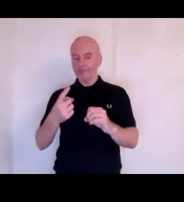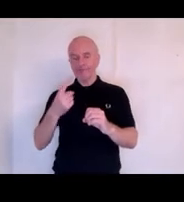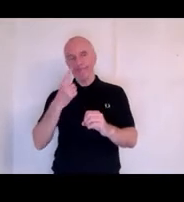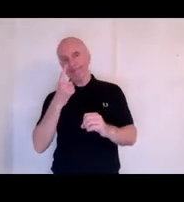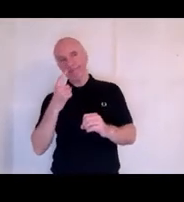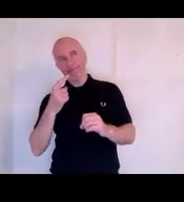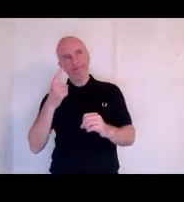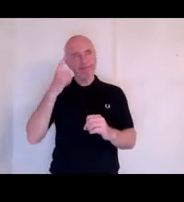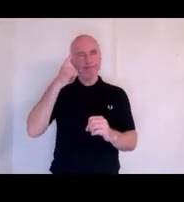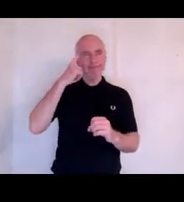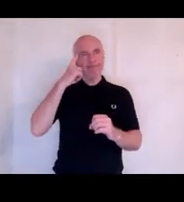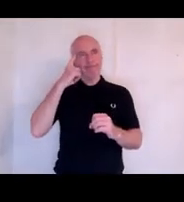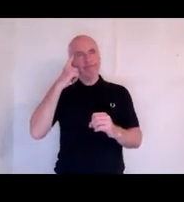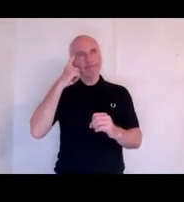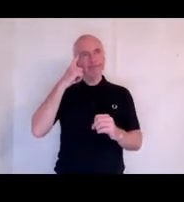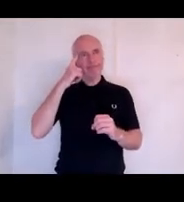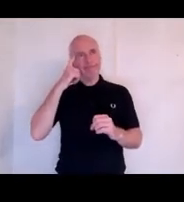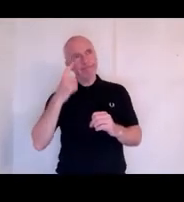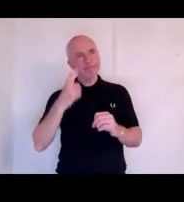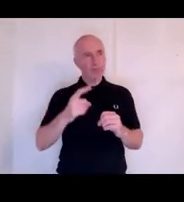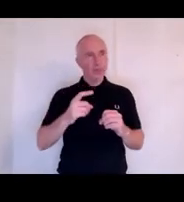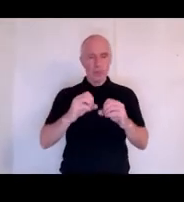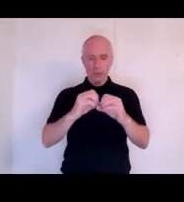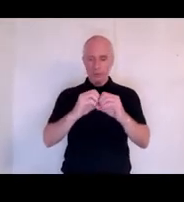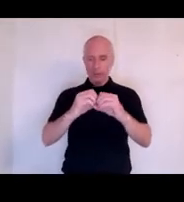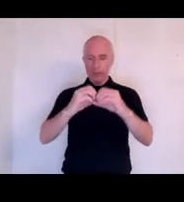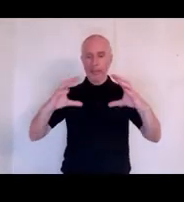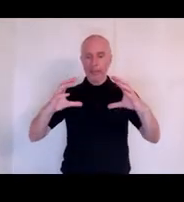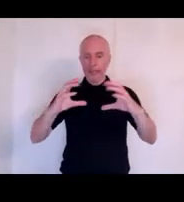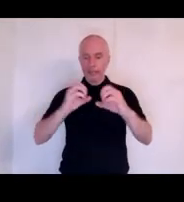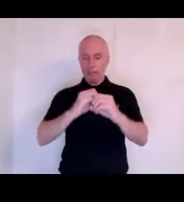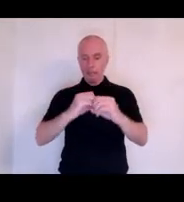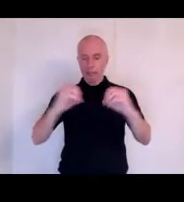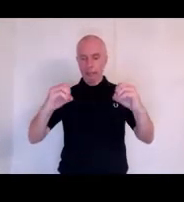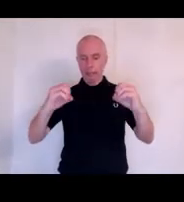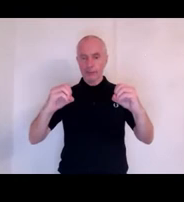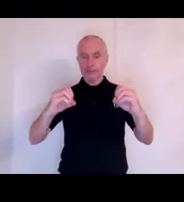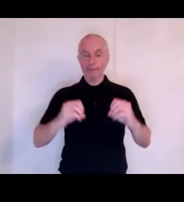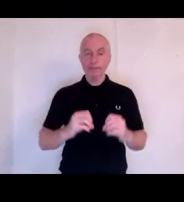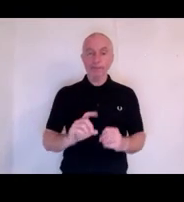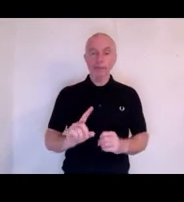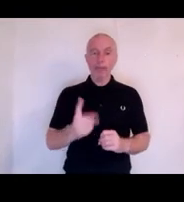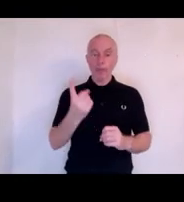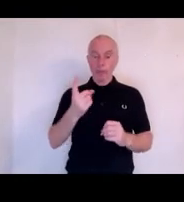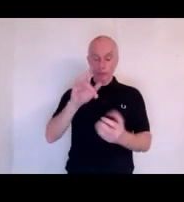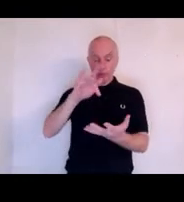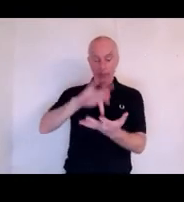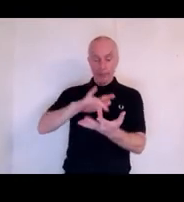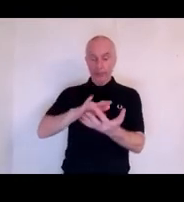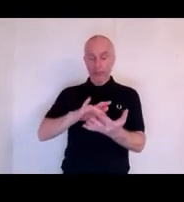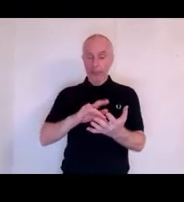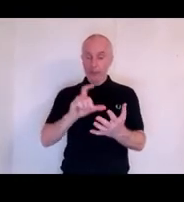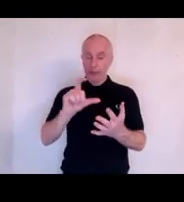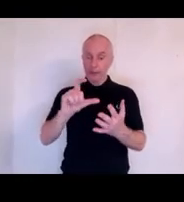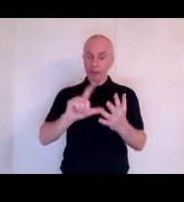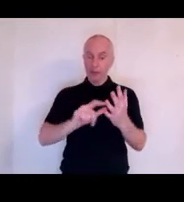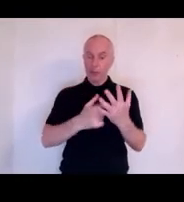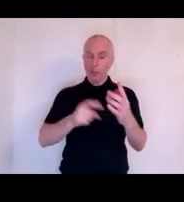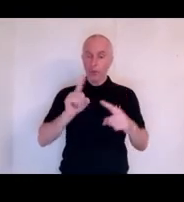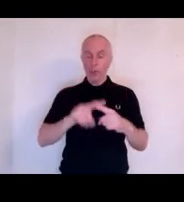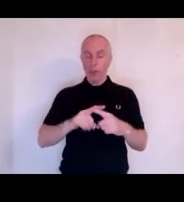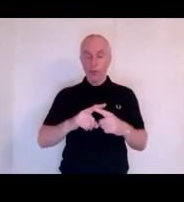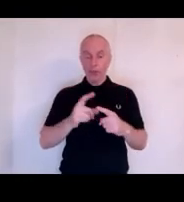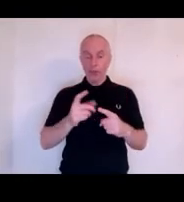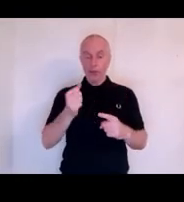of each of the different nuclides we have within the reactor core. But within the reactor core, we have around about 100 tonnes